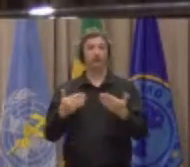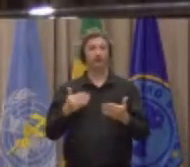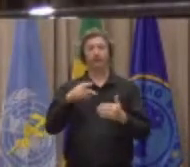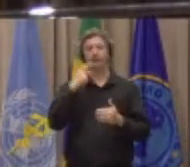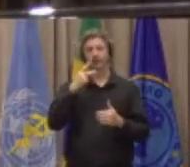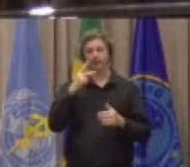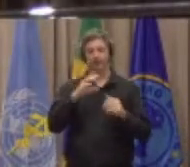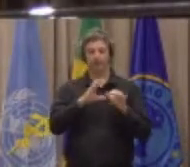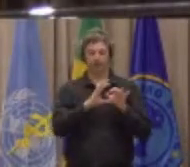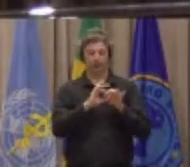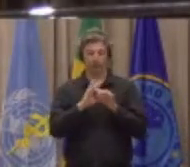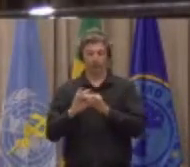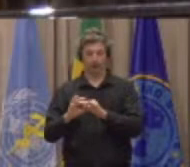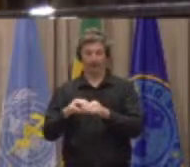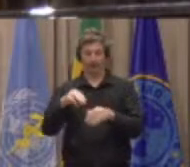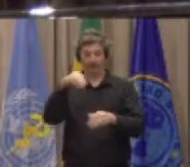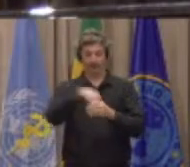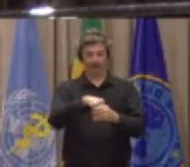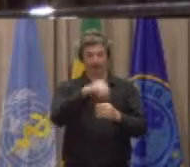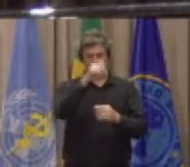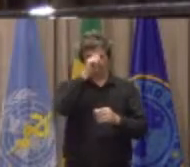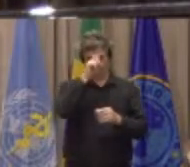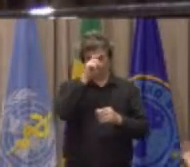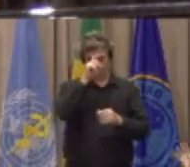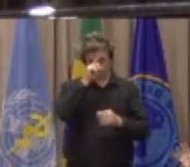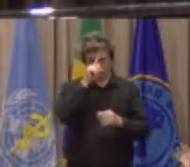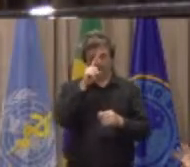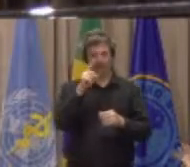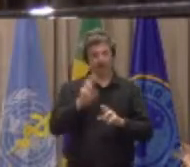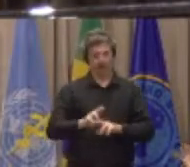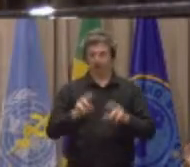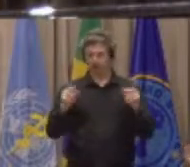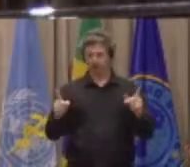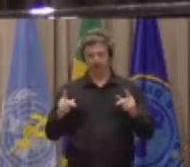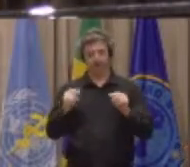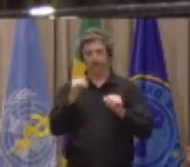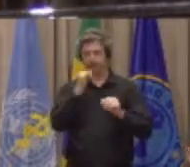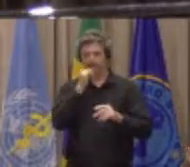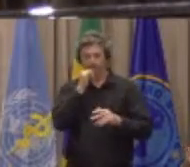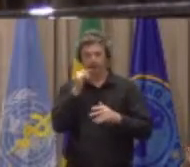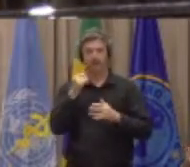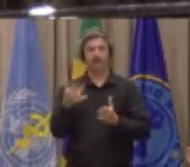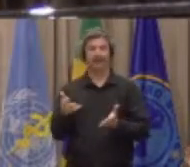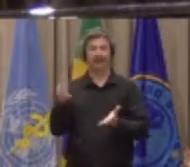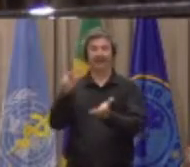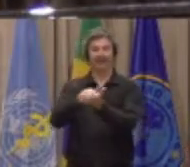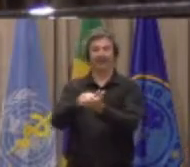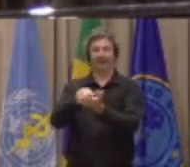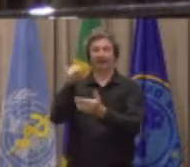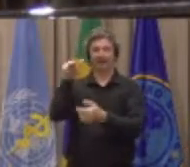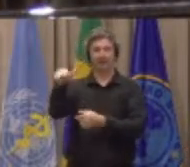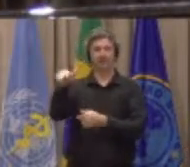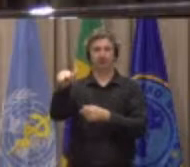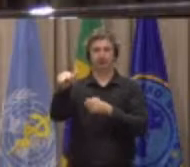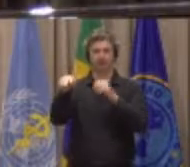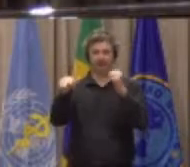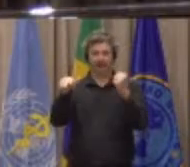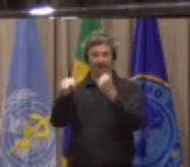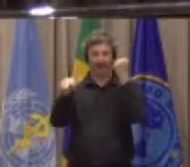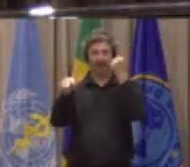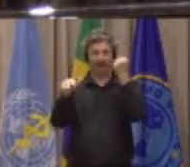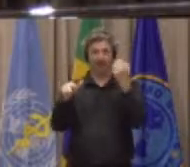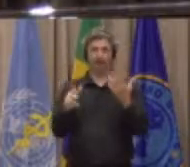we talk about mainly in the nurse context, is very different from the